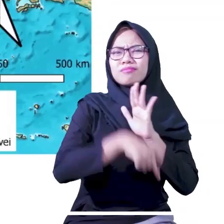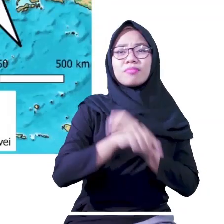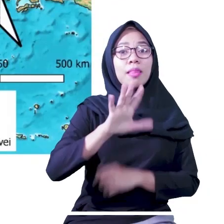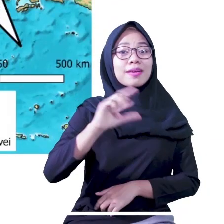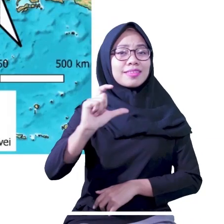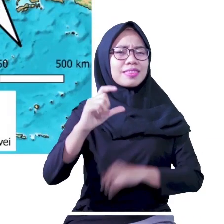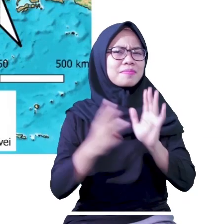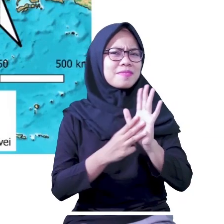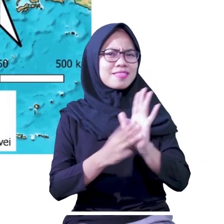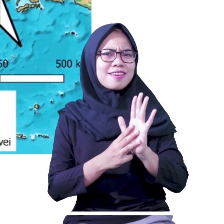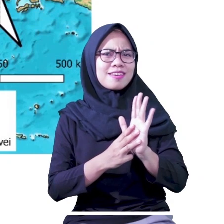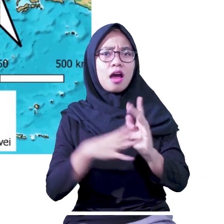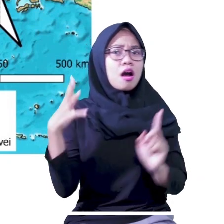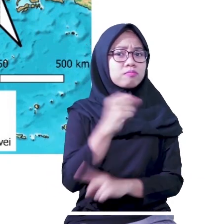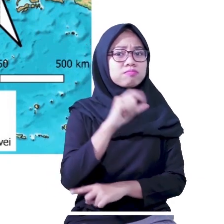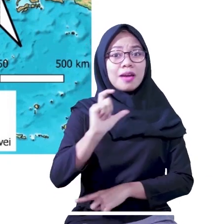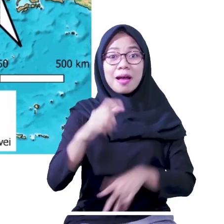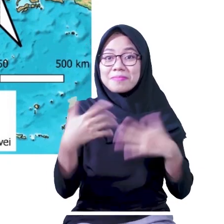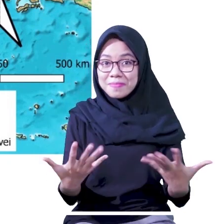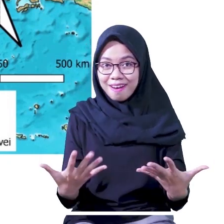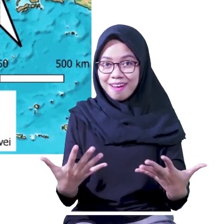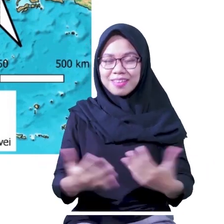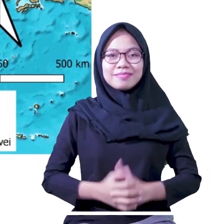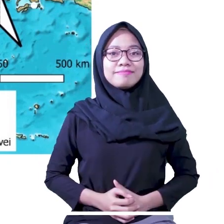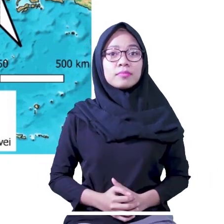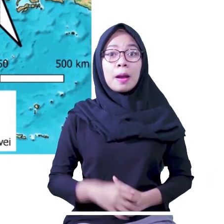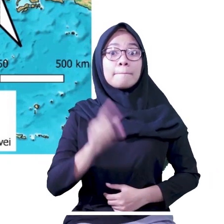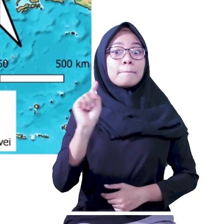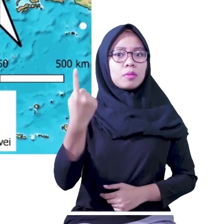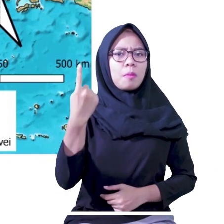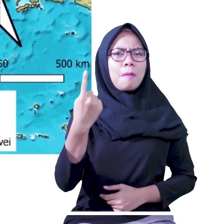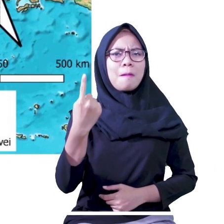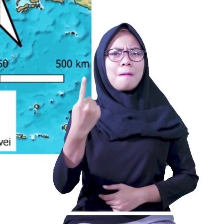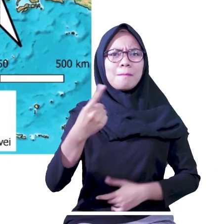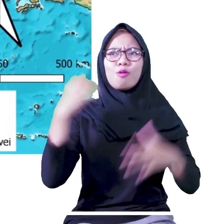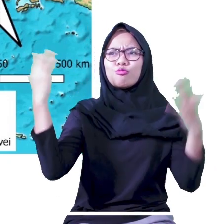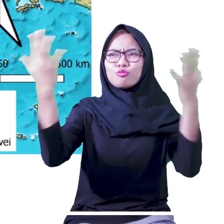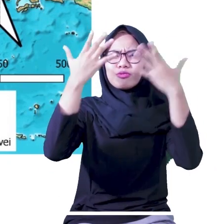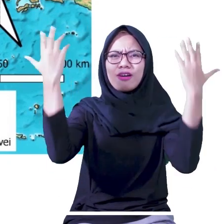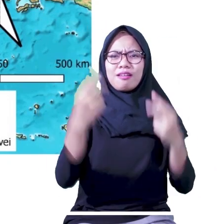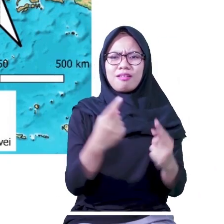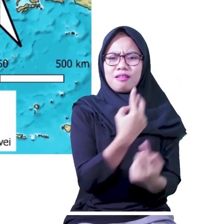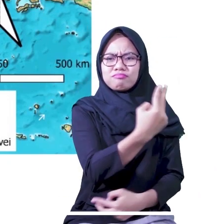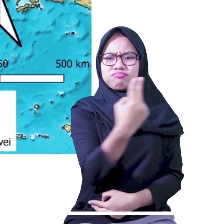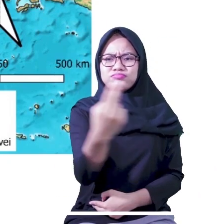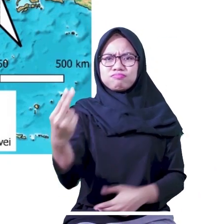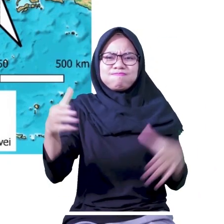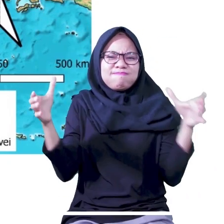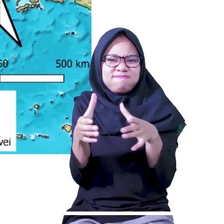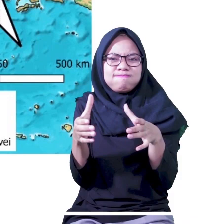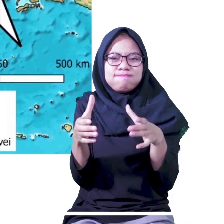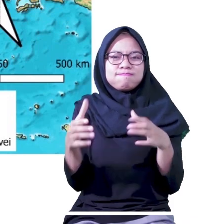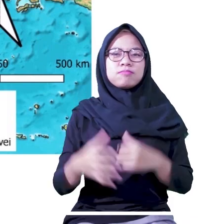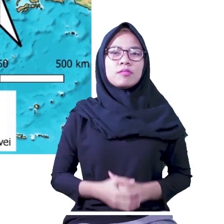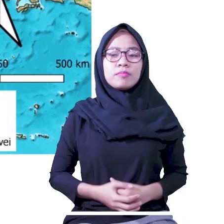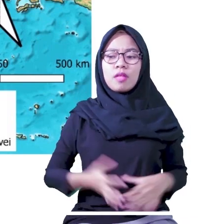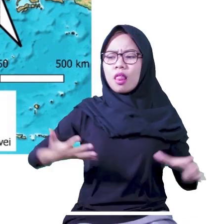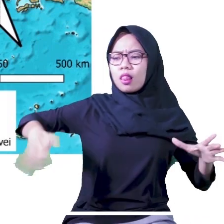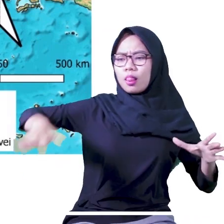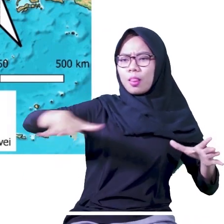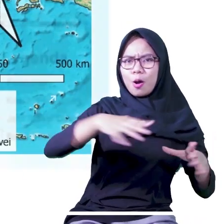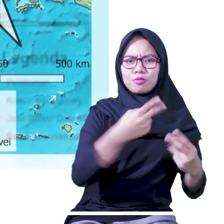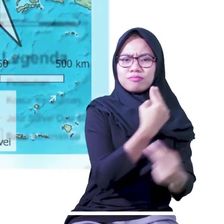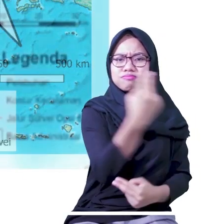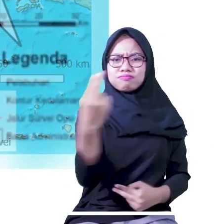achieving the geoid accuracy level of 5 cm fraction for a better future with 3 action plans: collecting grid